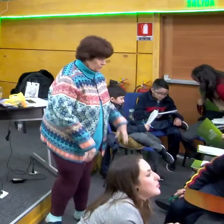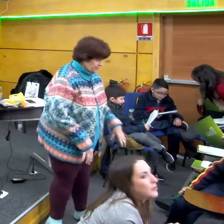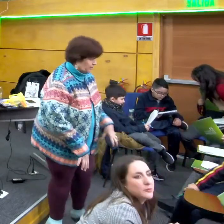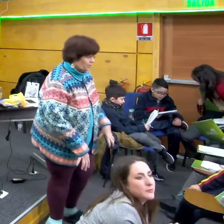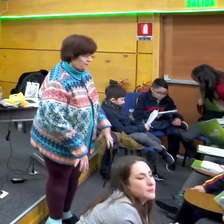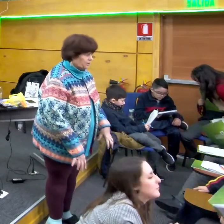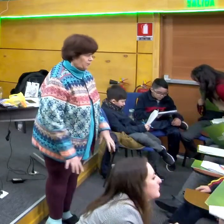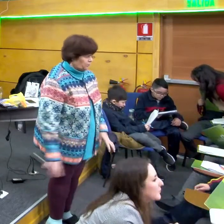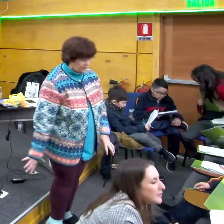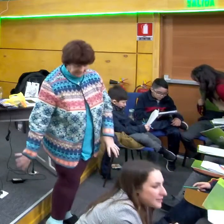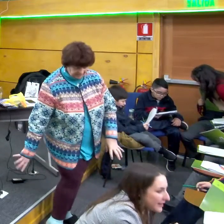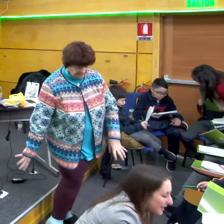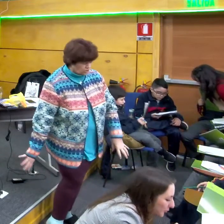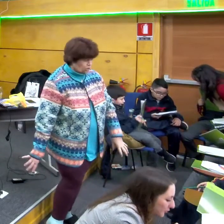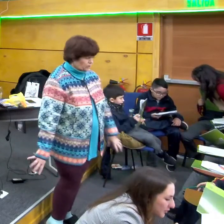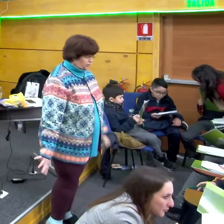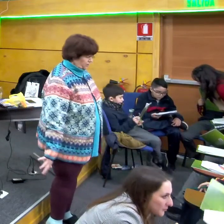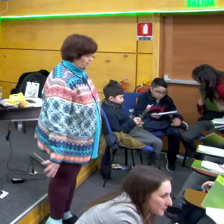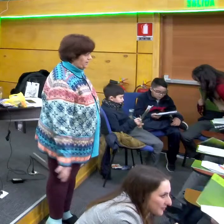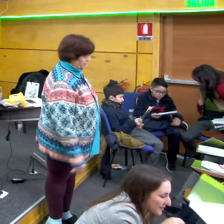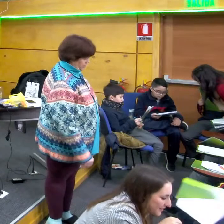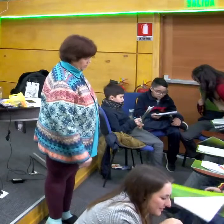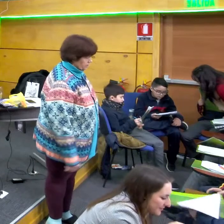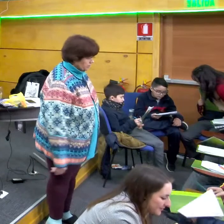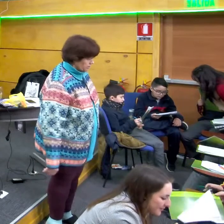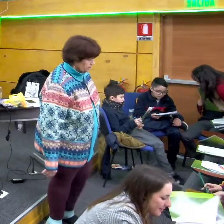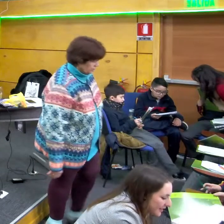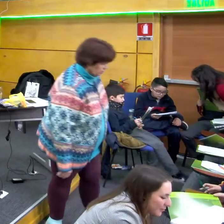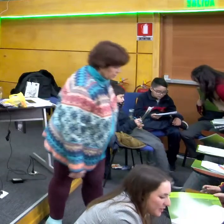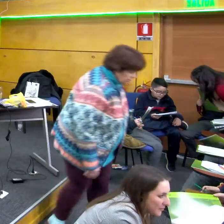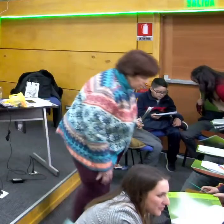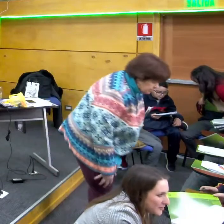No, we'll stand right here, we don't want to get in